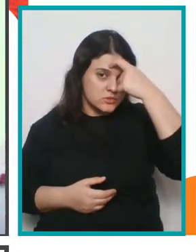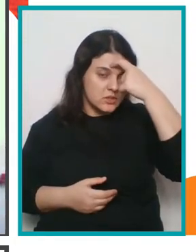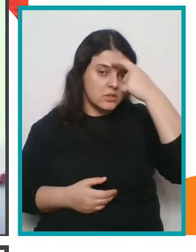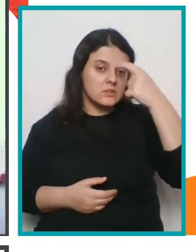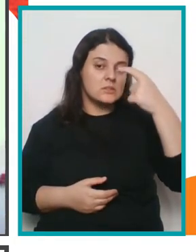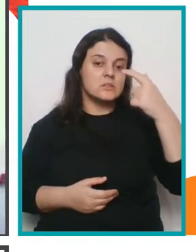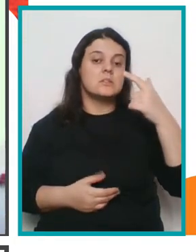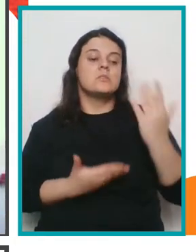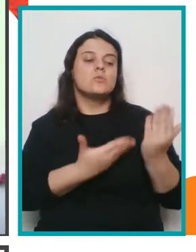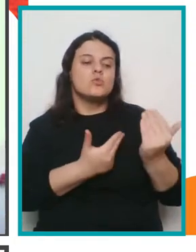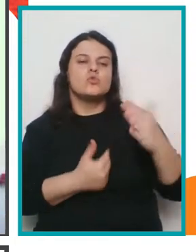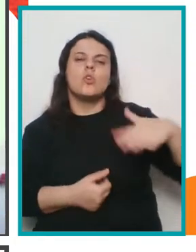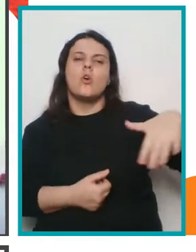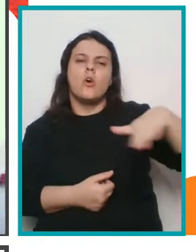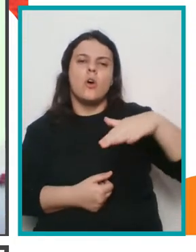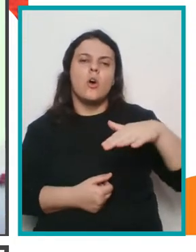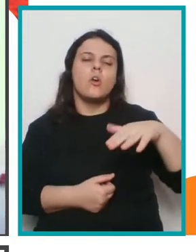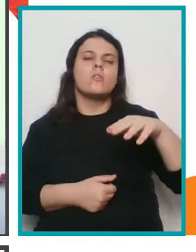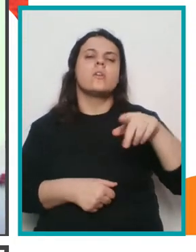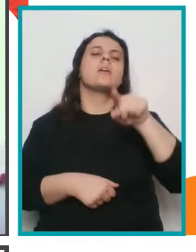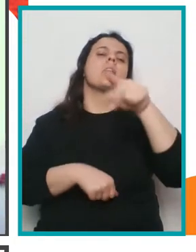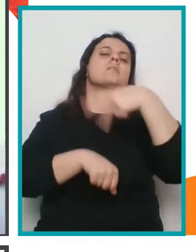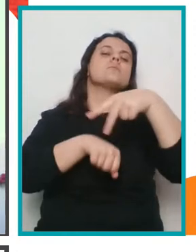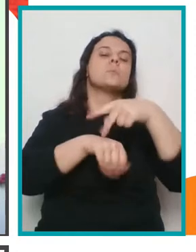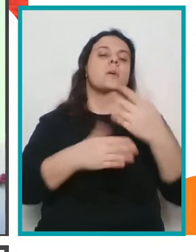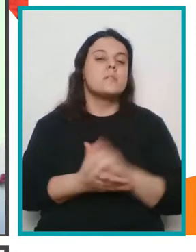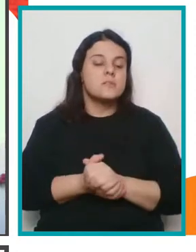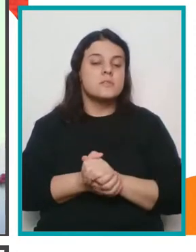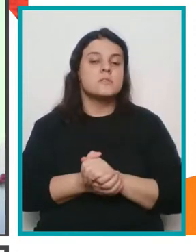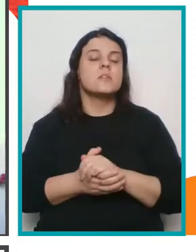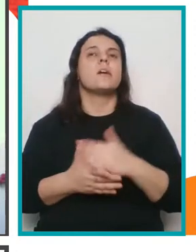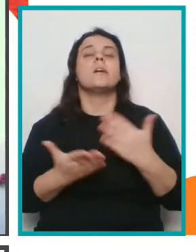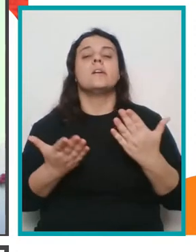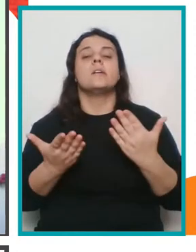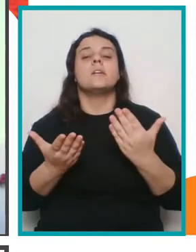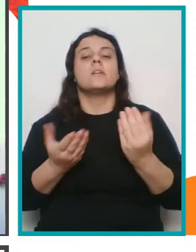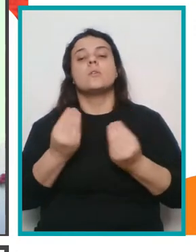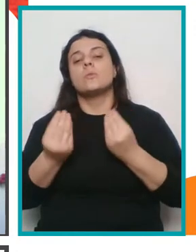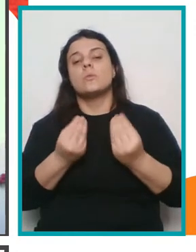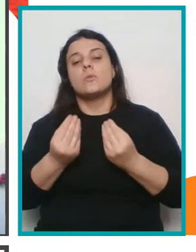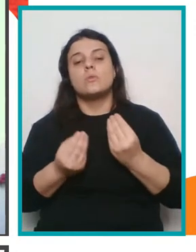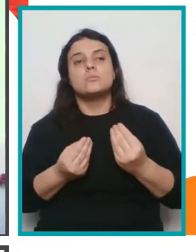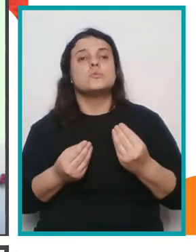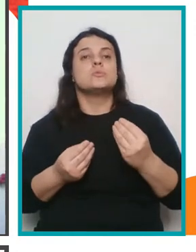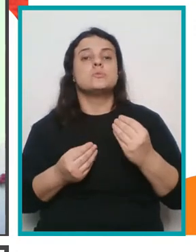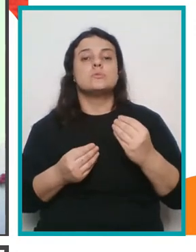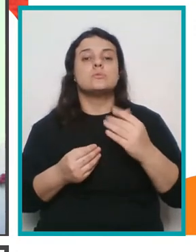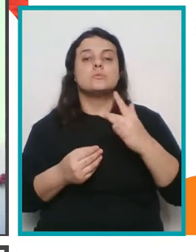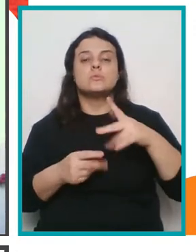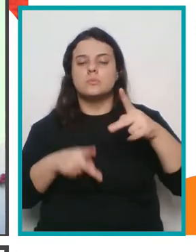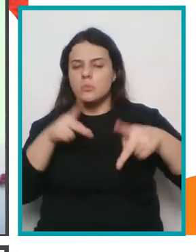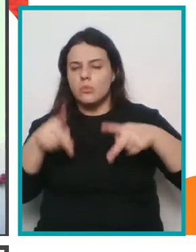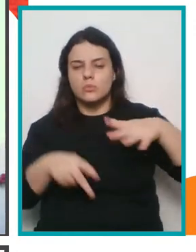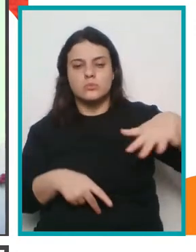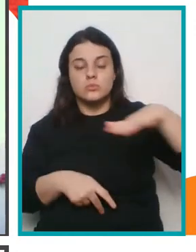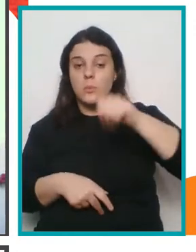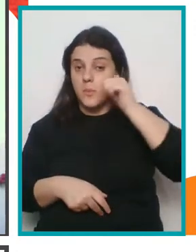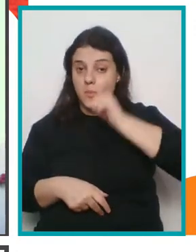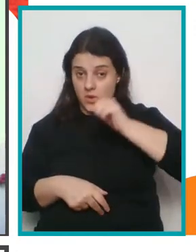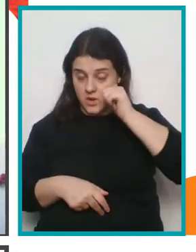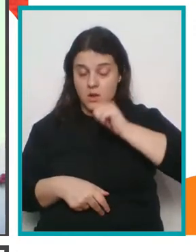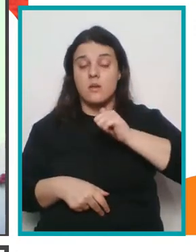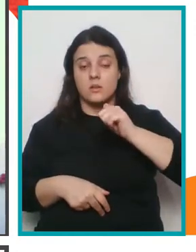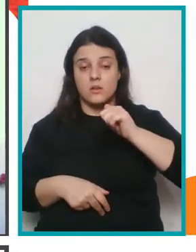se entendem nesse contexto de crise climática? E se tem havido